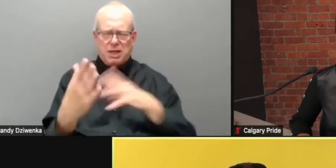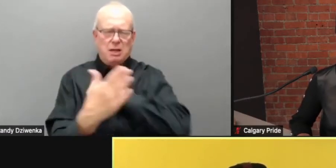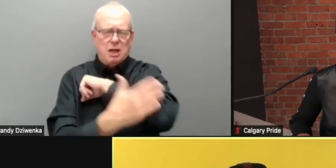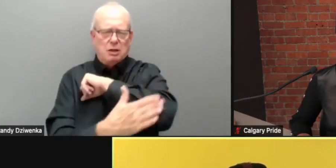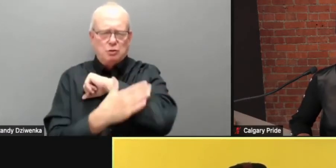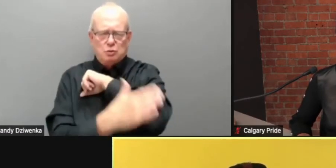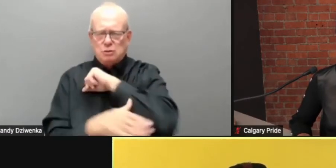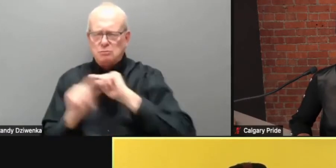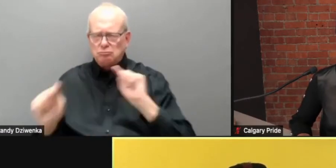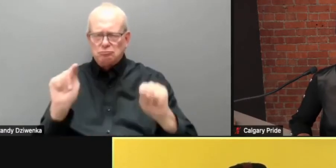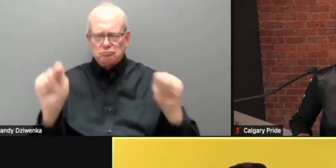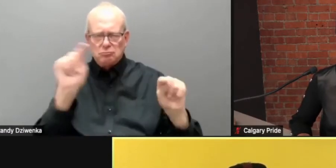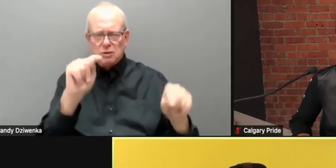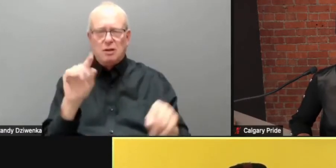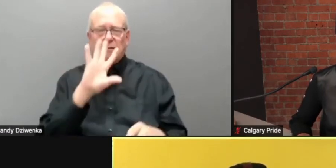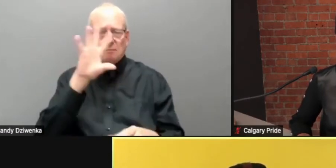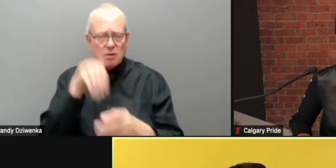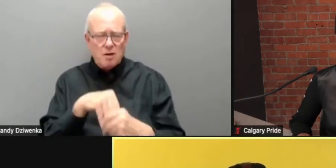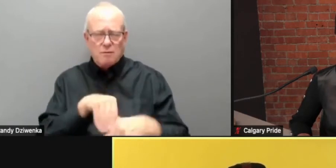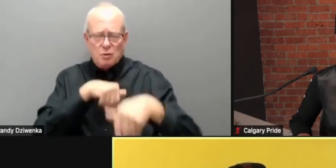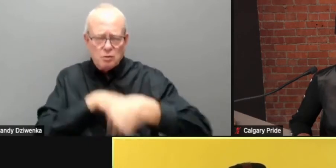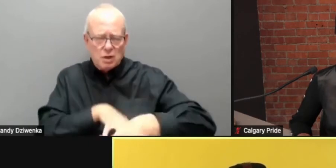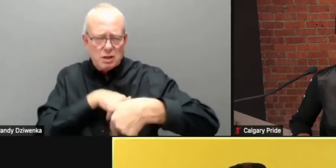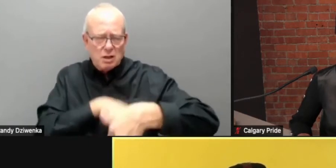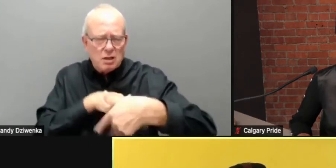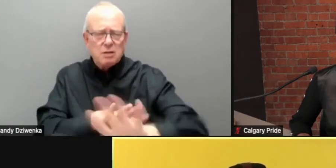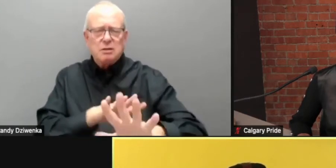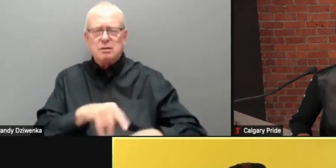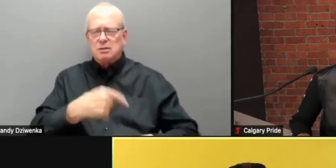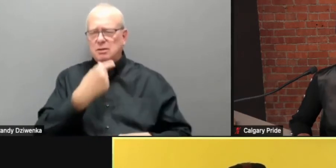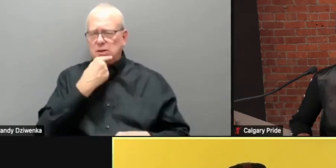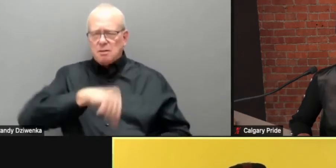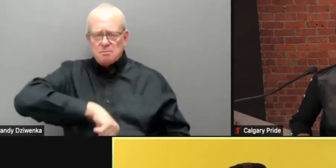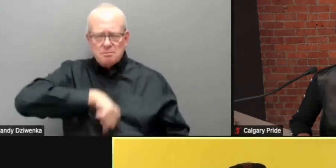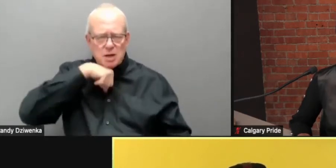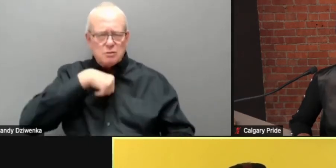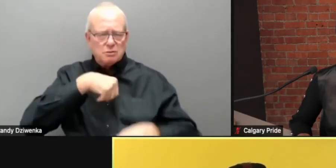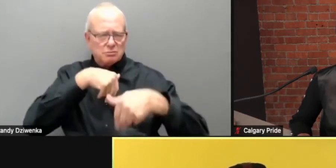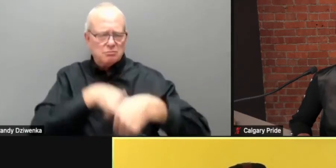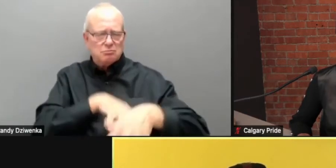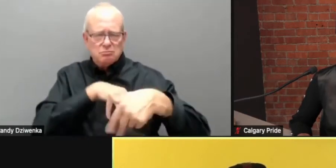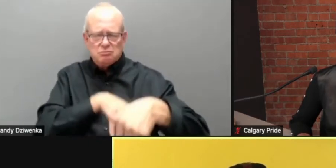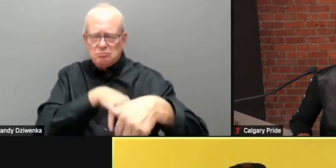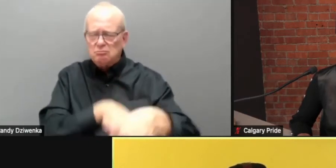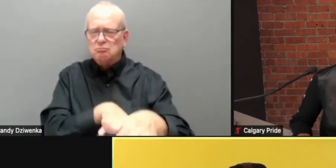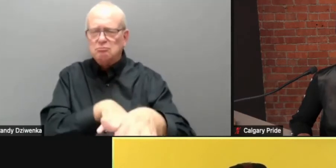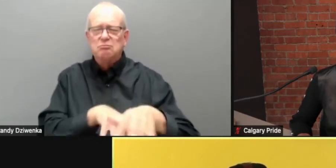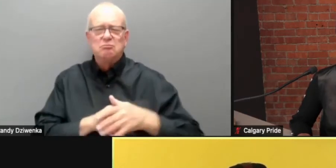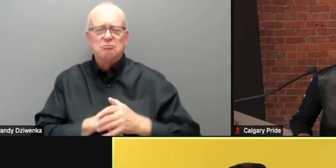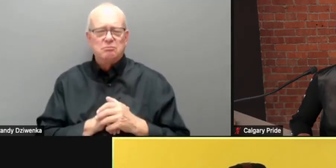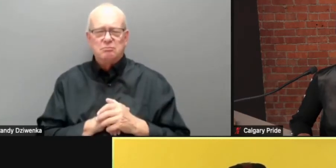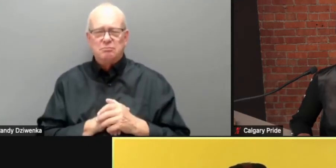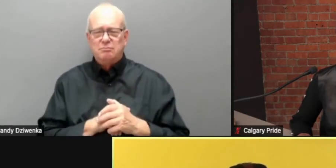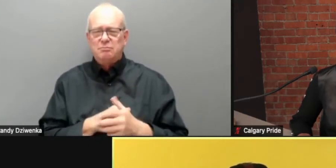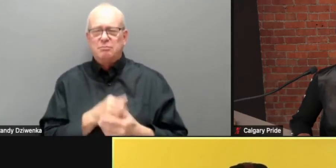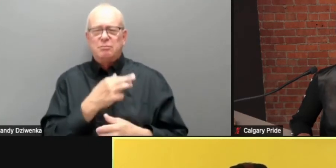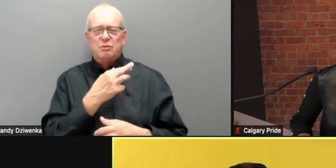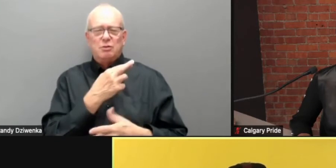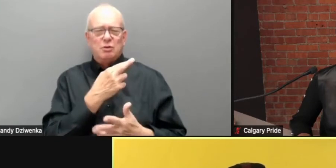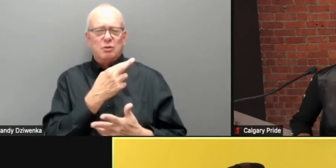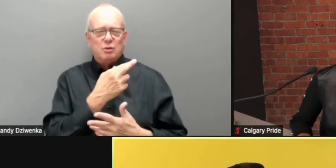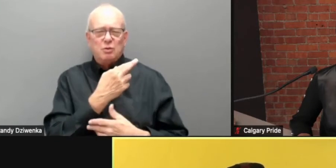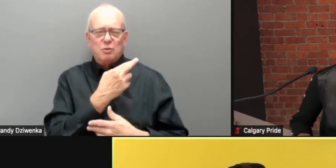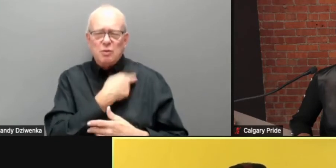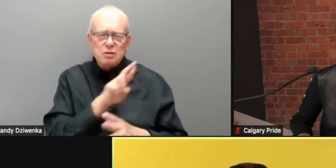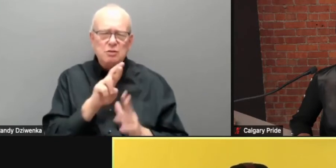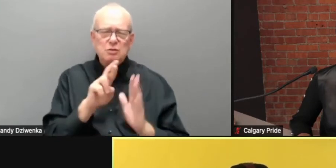met people from different cultures, different religious backgrounds from all over the world, and especially